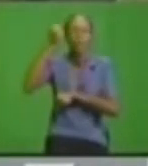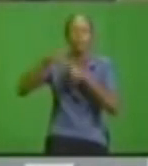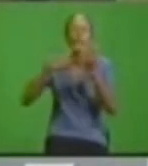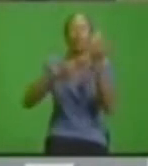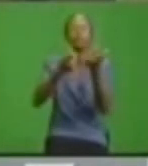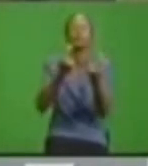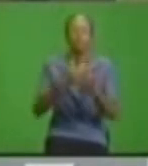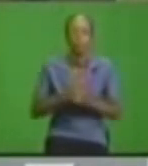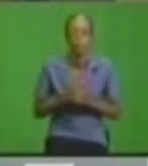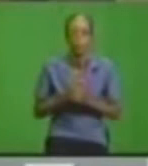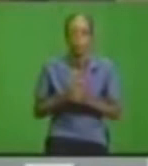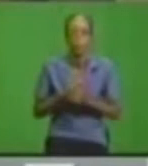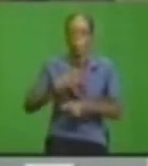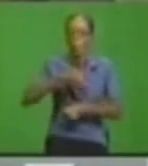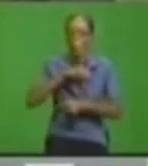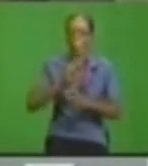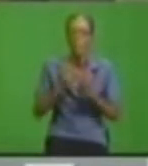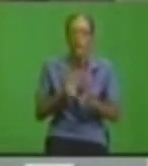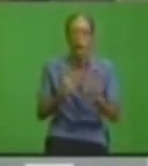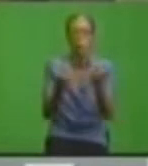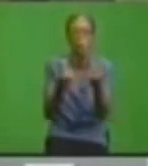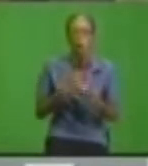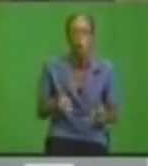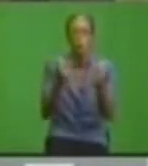And everything must be made instant like coffee.